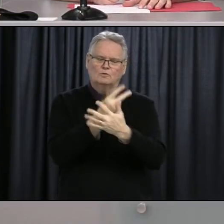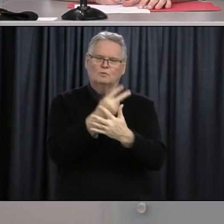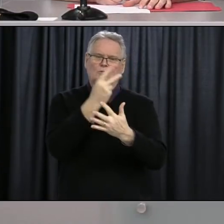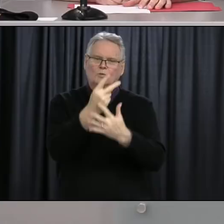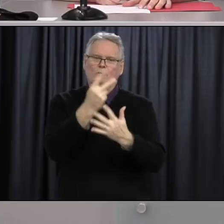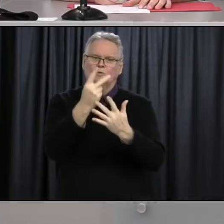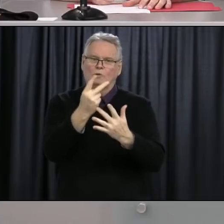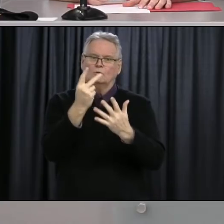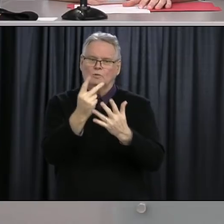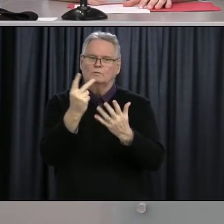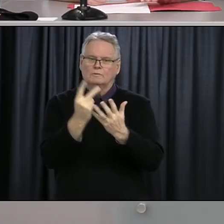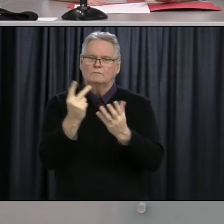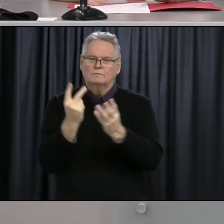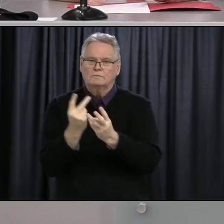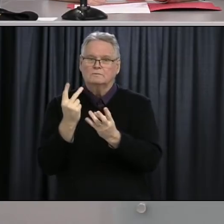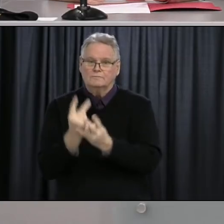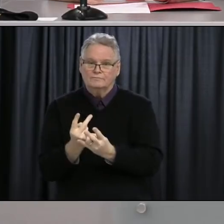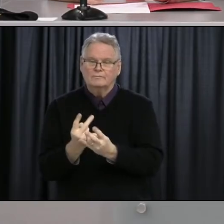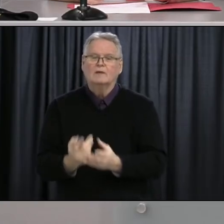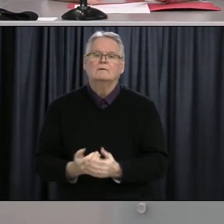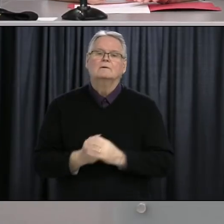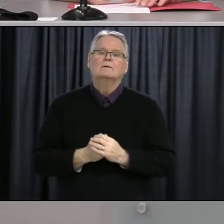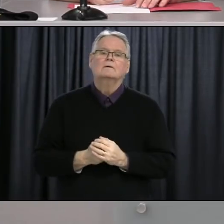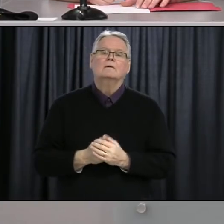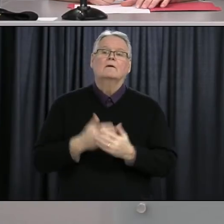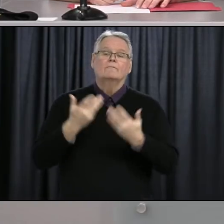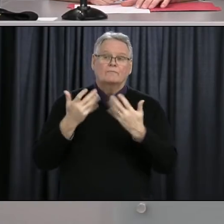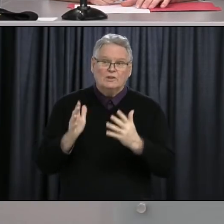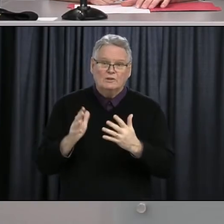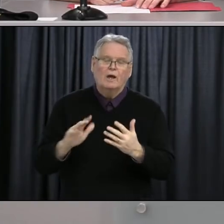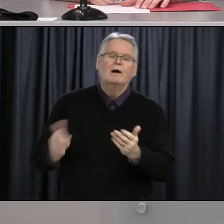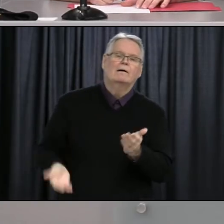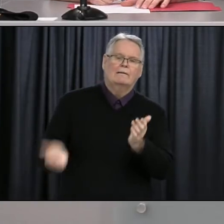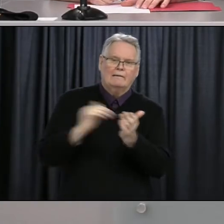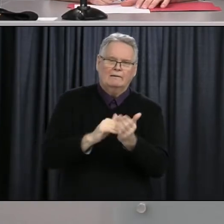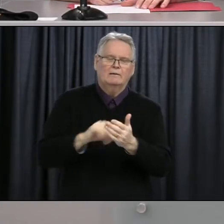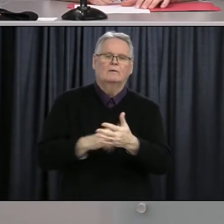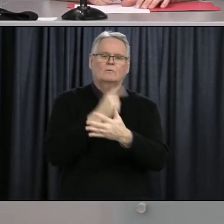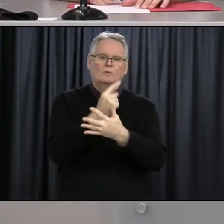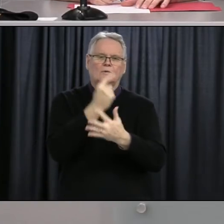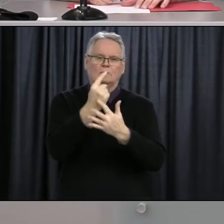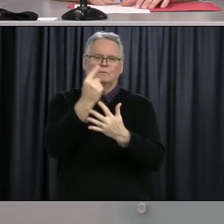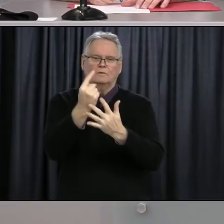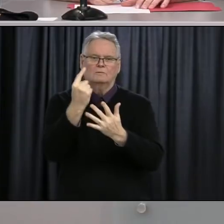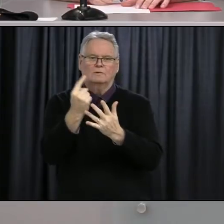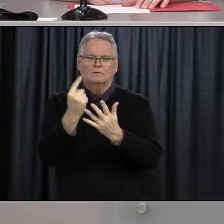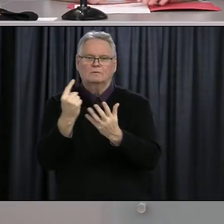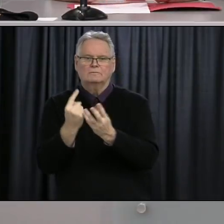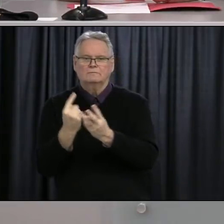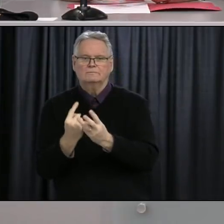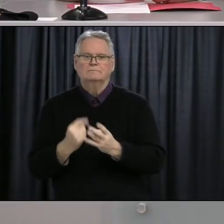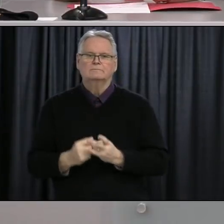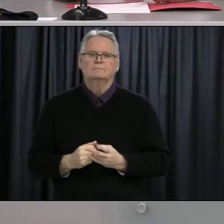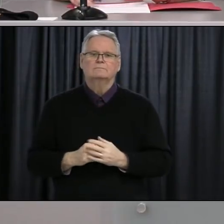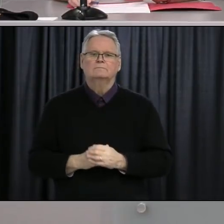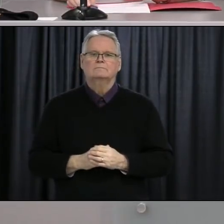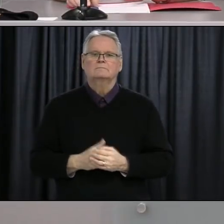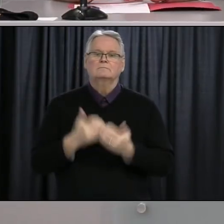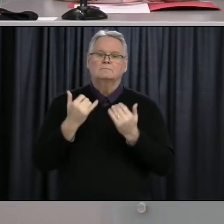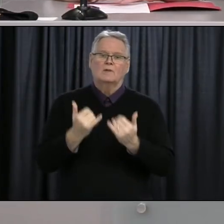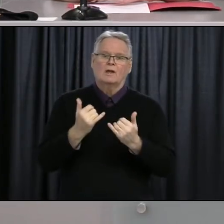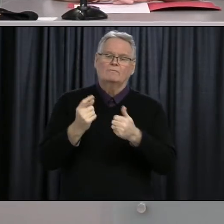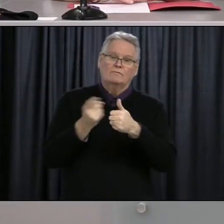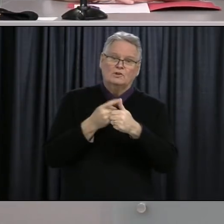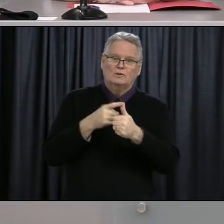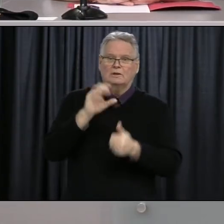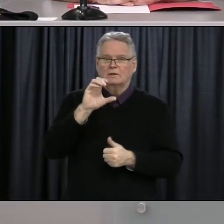ask each reporter if they have 1 final question. Our first questions are from Meg Roberts with CBC. Please go ahead. I'm